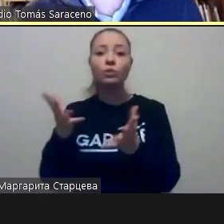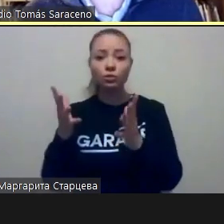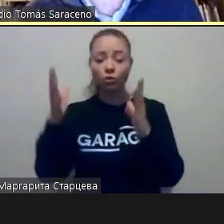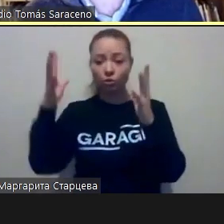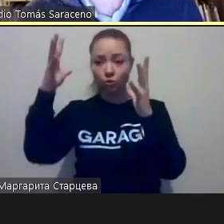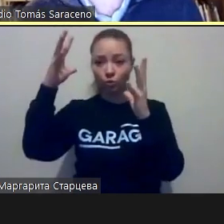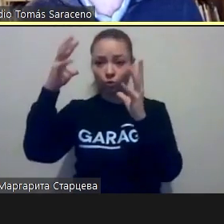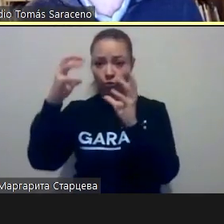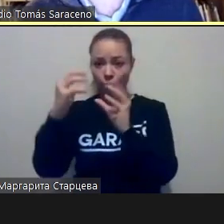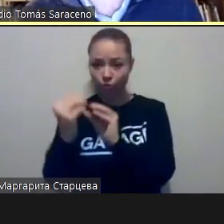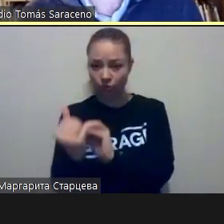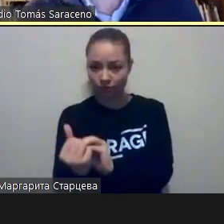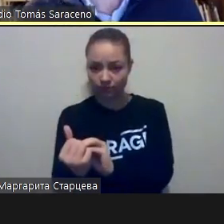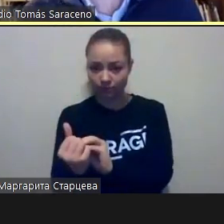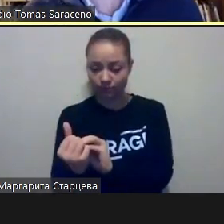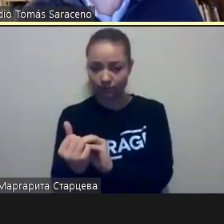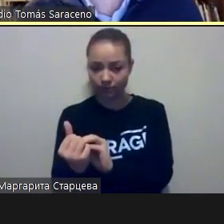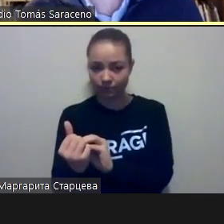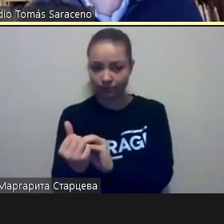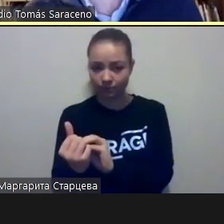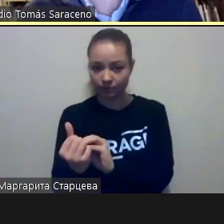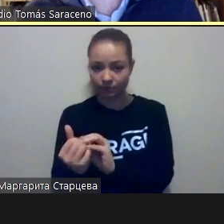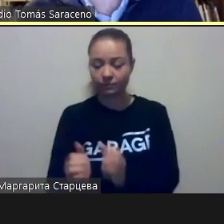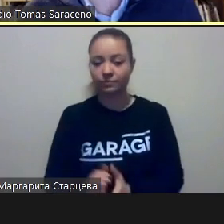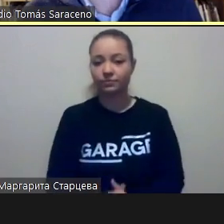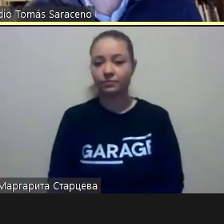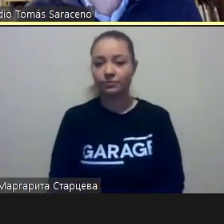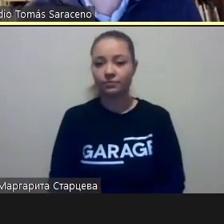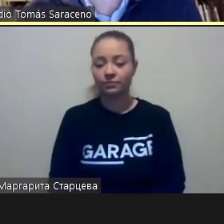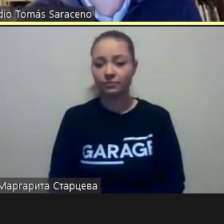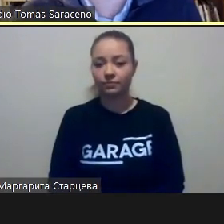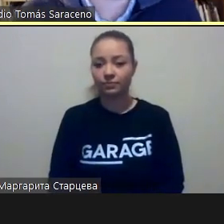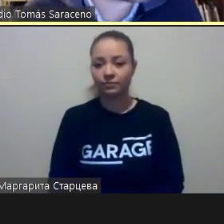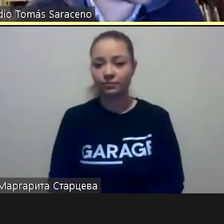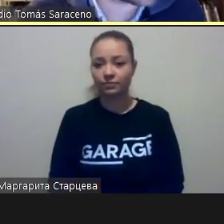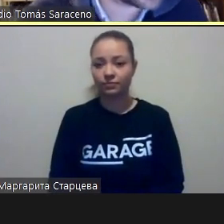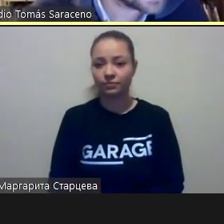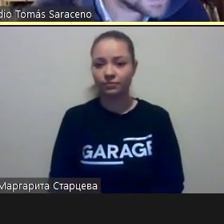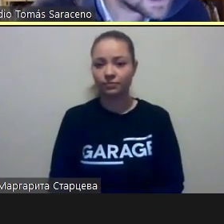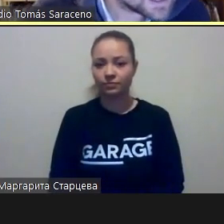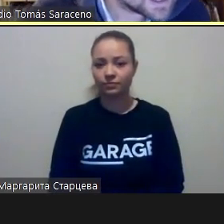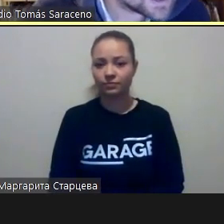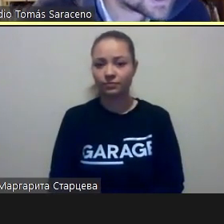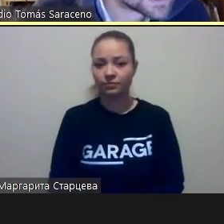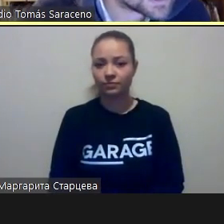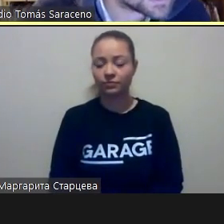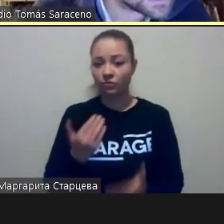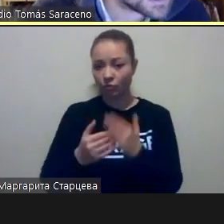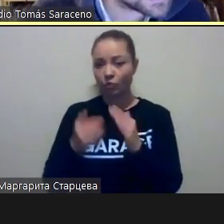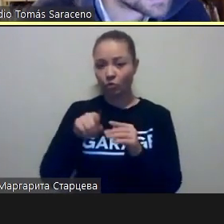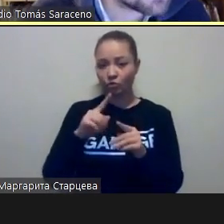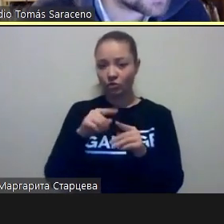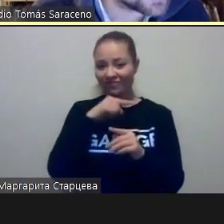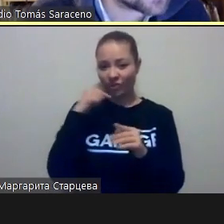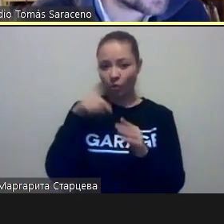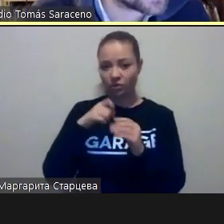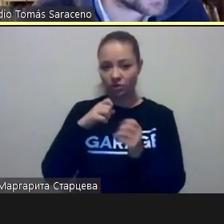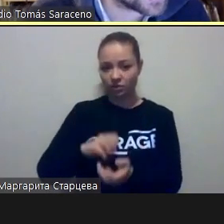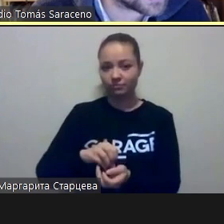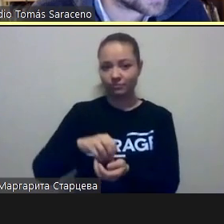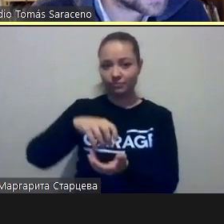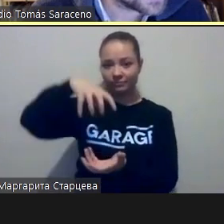let me get, because in some of them, this is the sculpture in Russia, but just, this is a